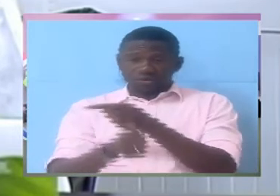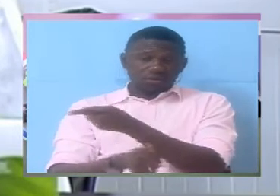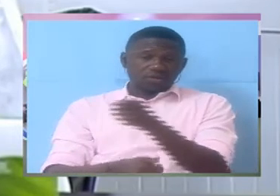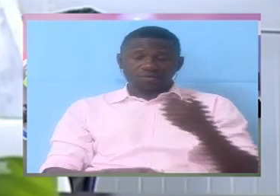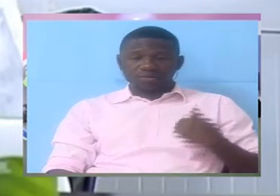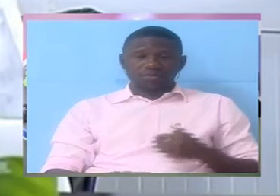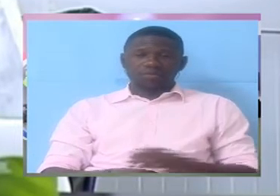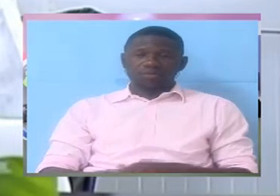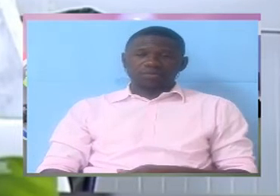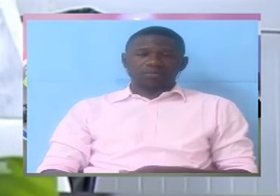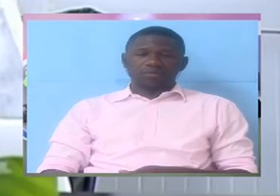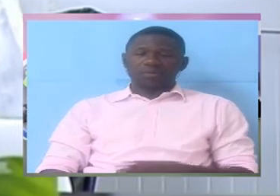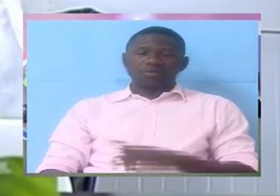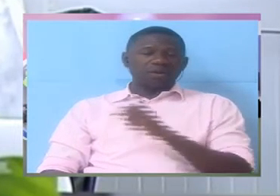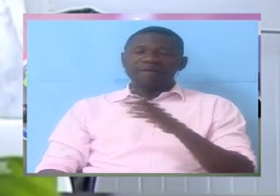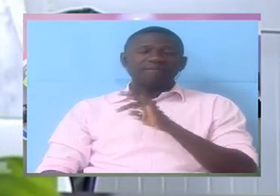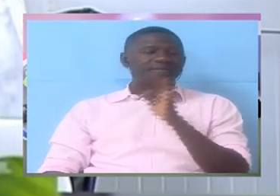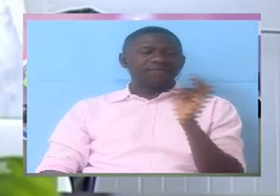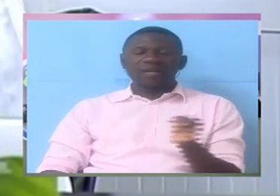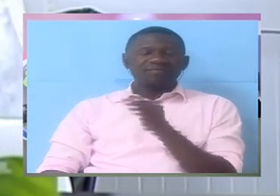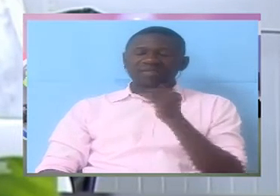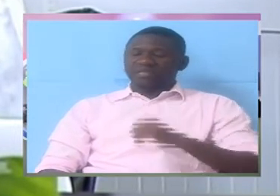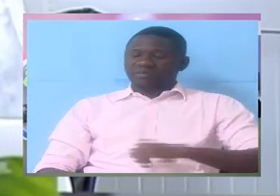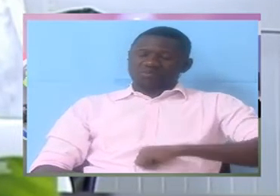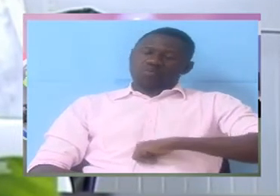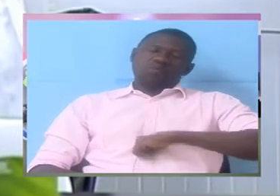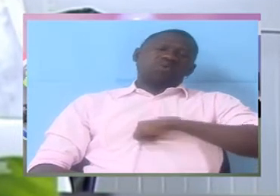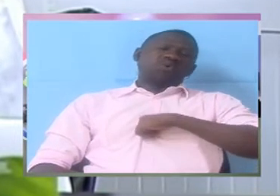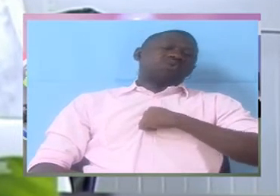Definitely we are very, very emotional.